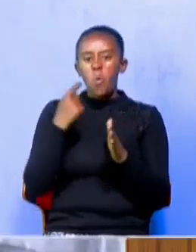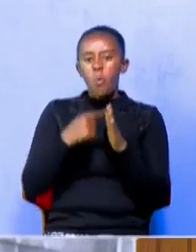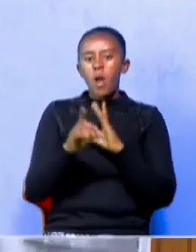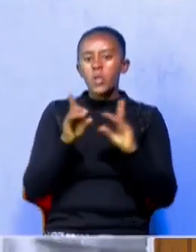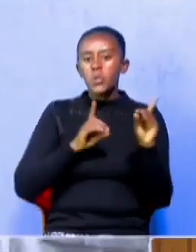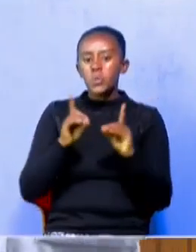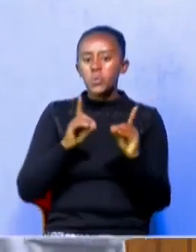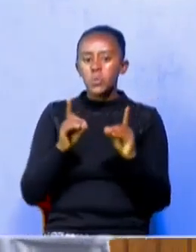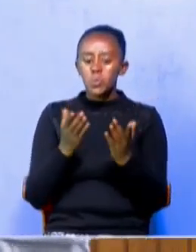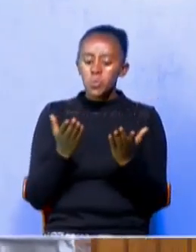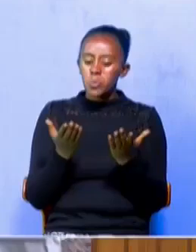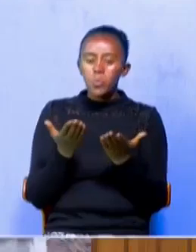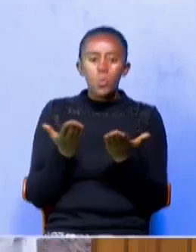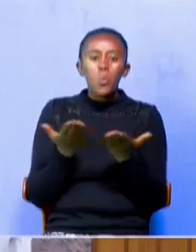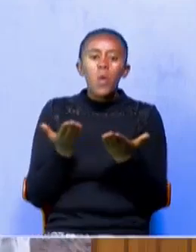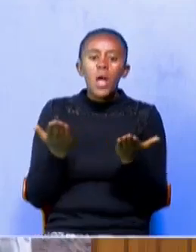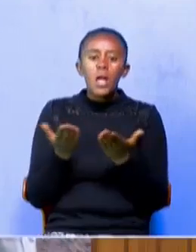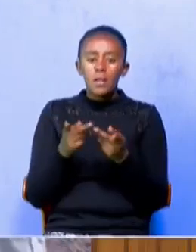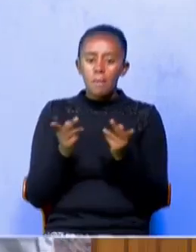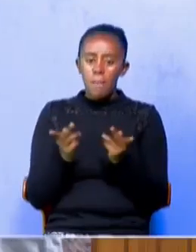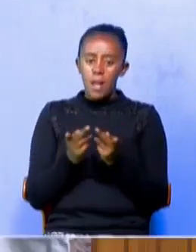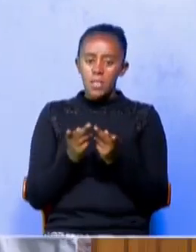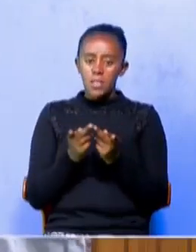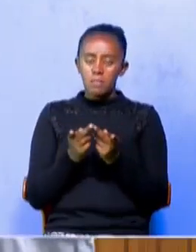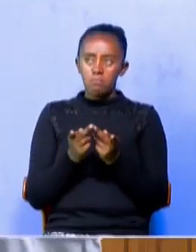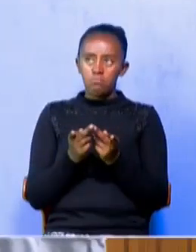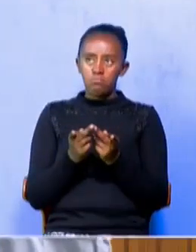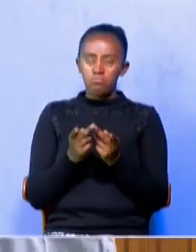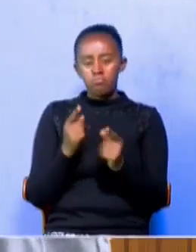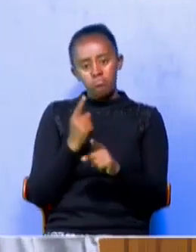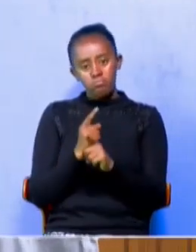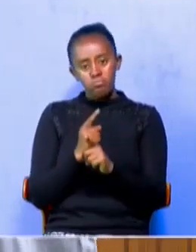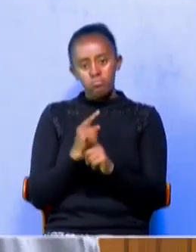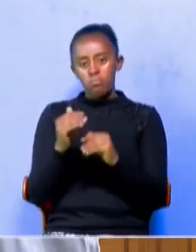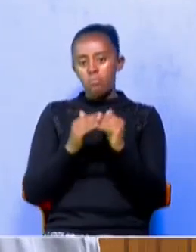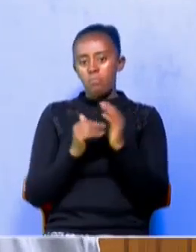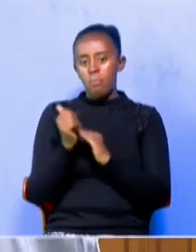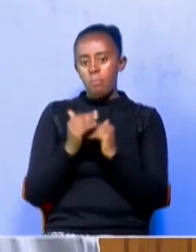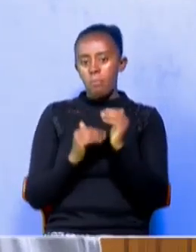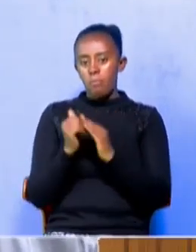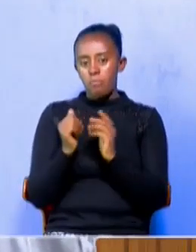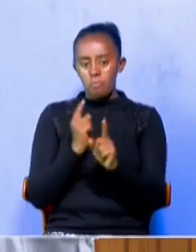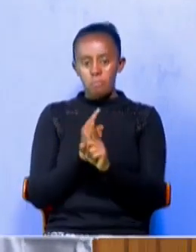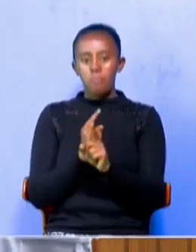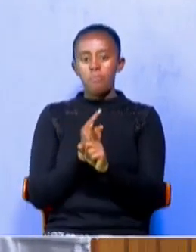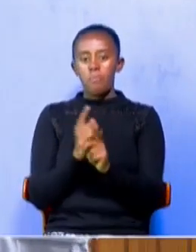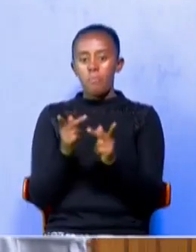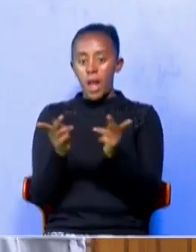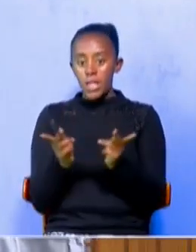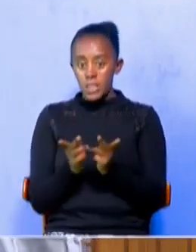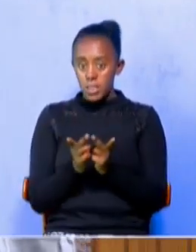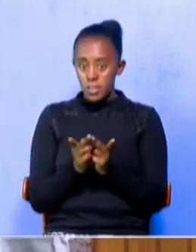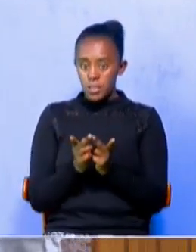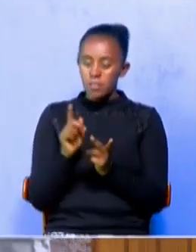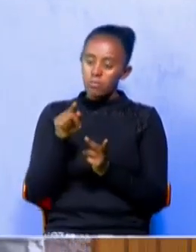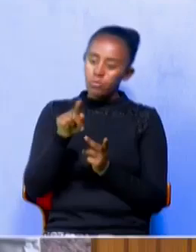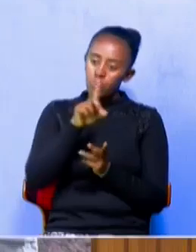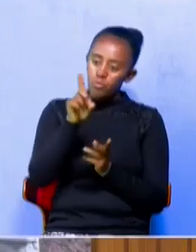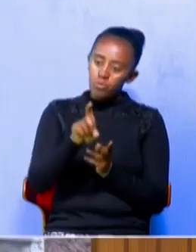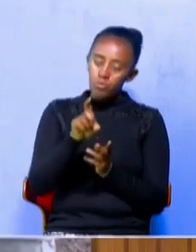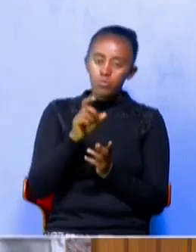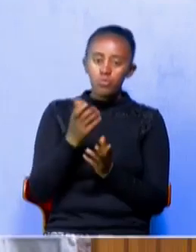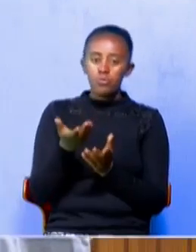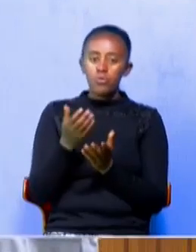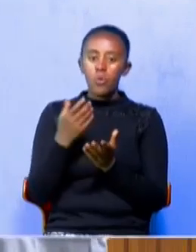him? Where is the place? There must be appropriate place. In order to ask about